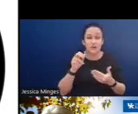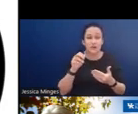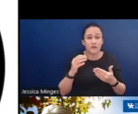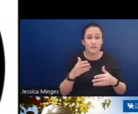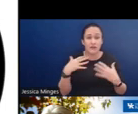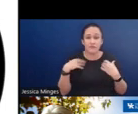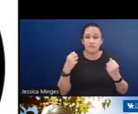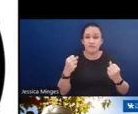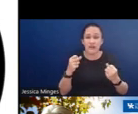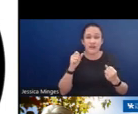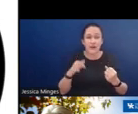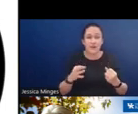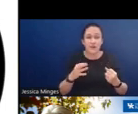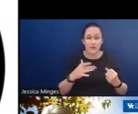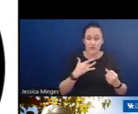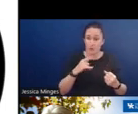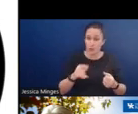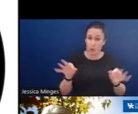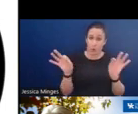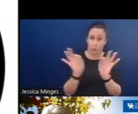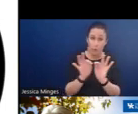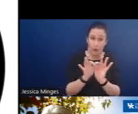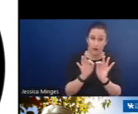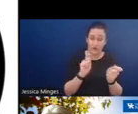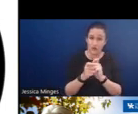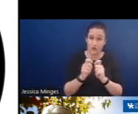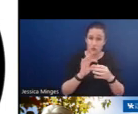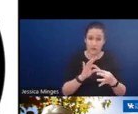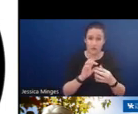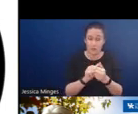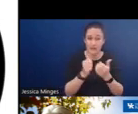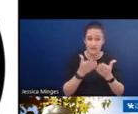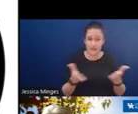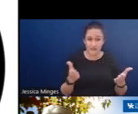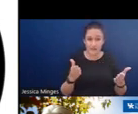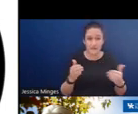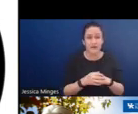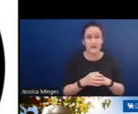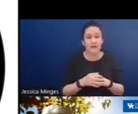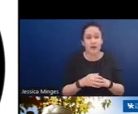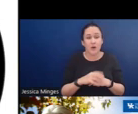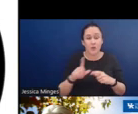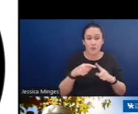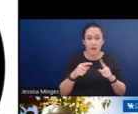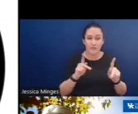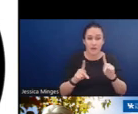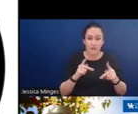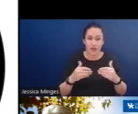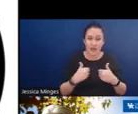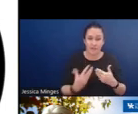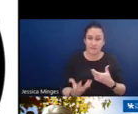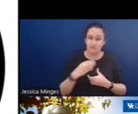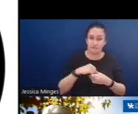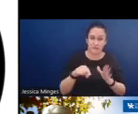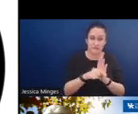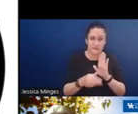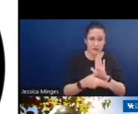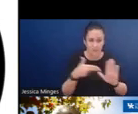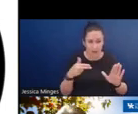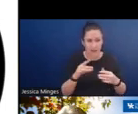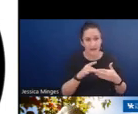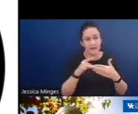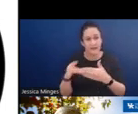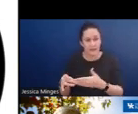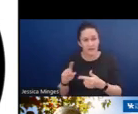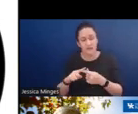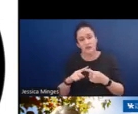believe that you're worth changing your relationship with substances. When people internalize stigma, it leads to anxiety, isolation, and loss